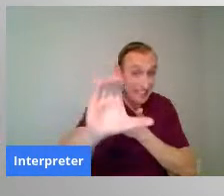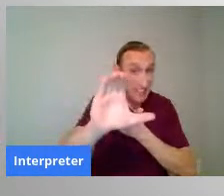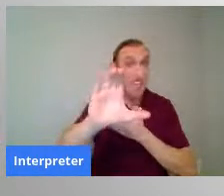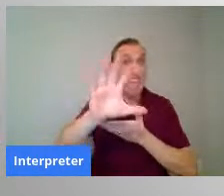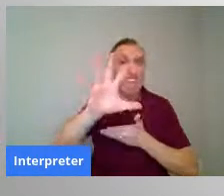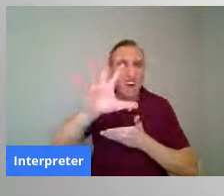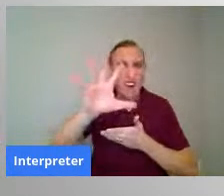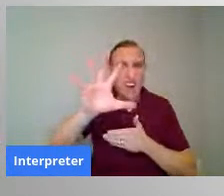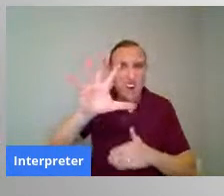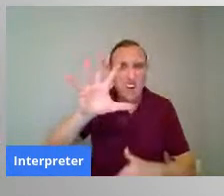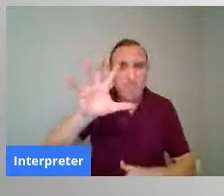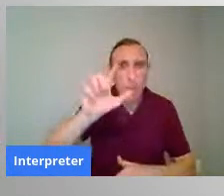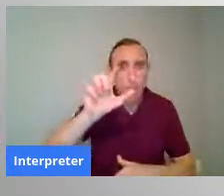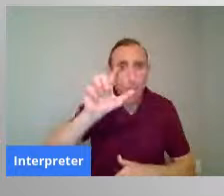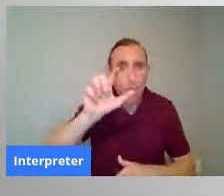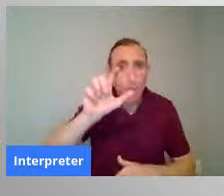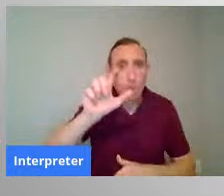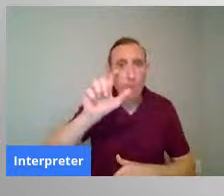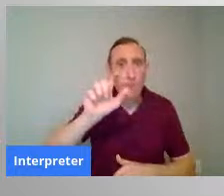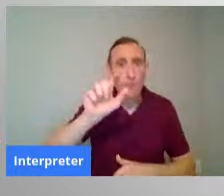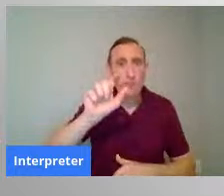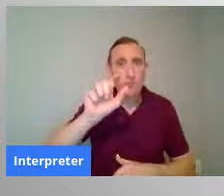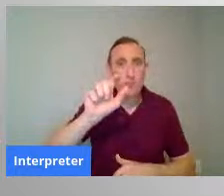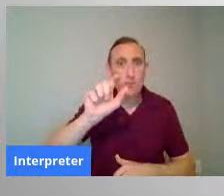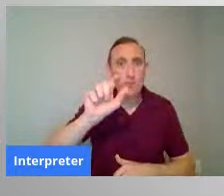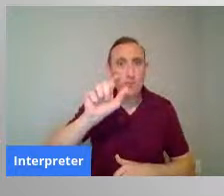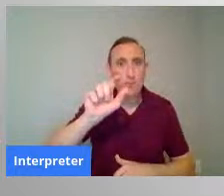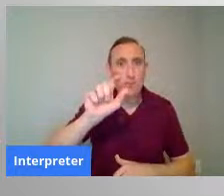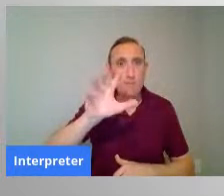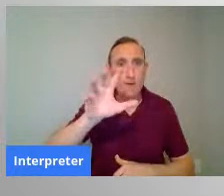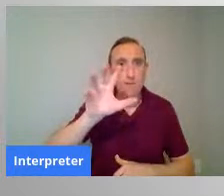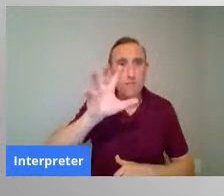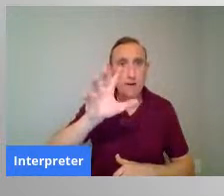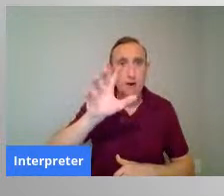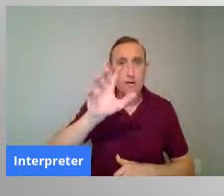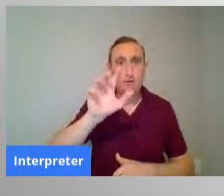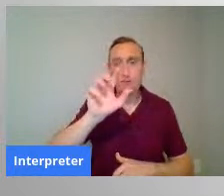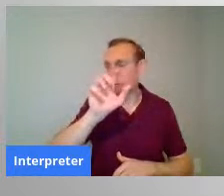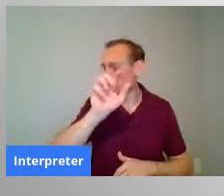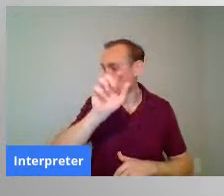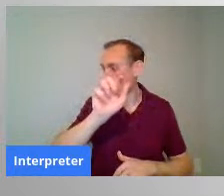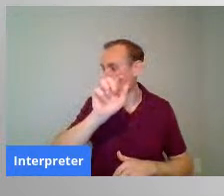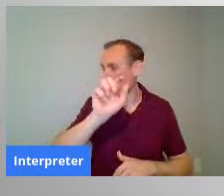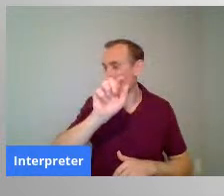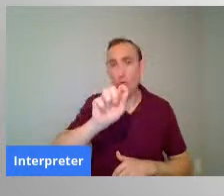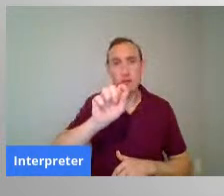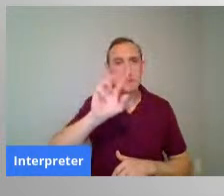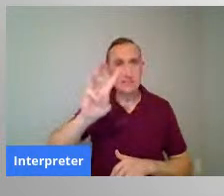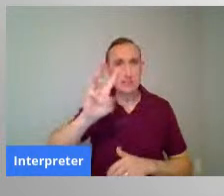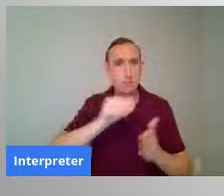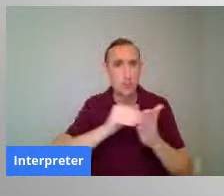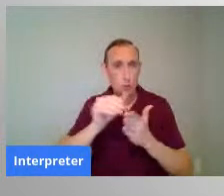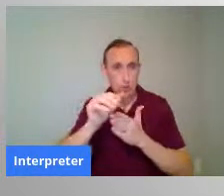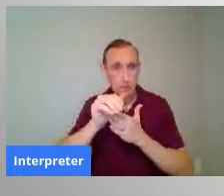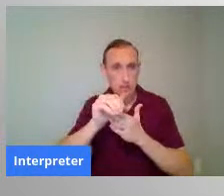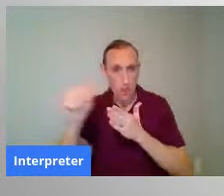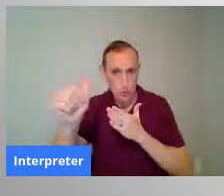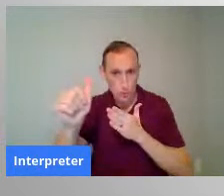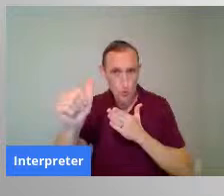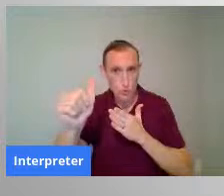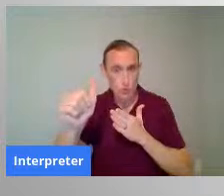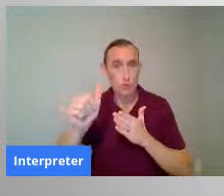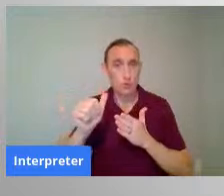restoring almost 60% of that austerity that they initially gave to school